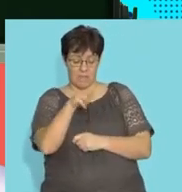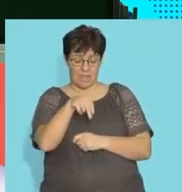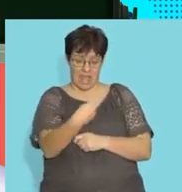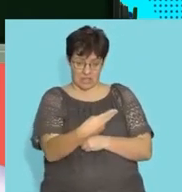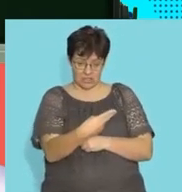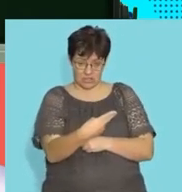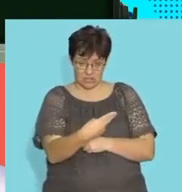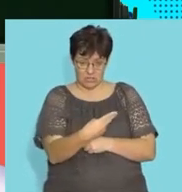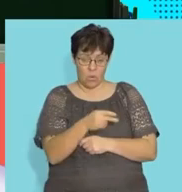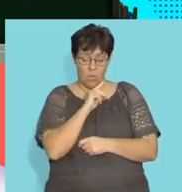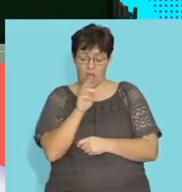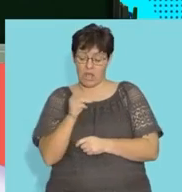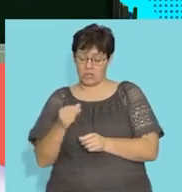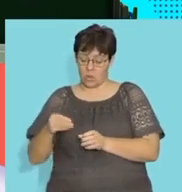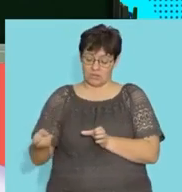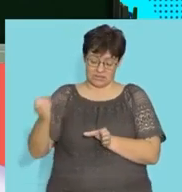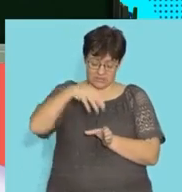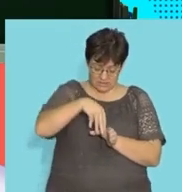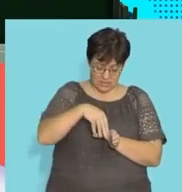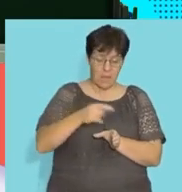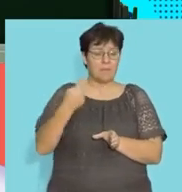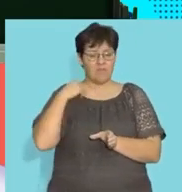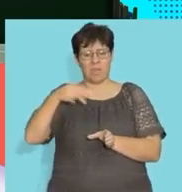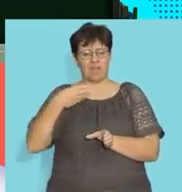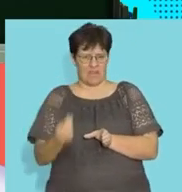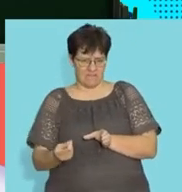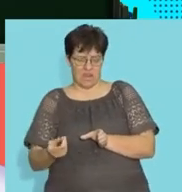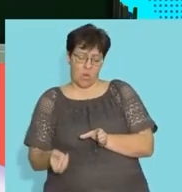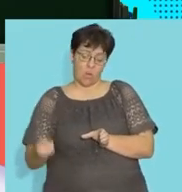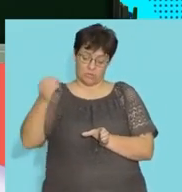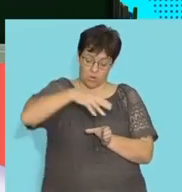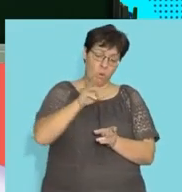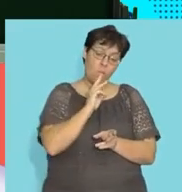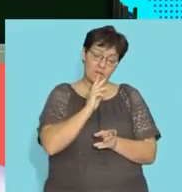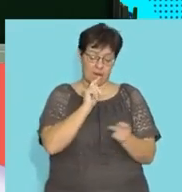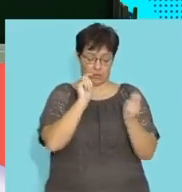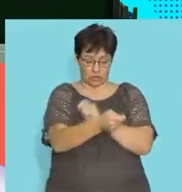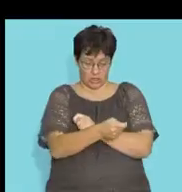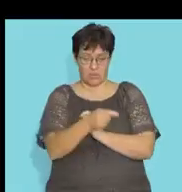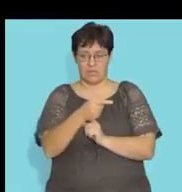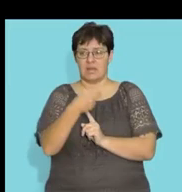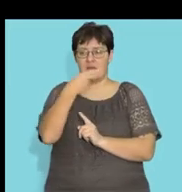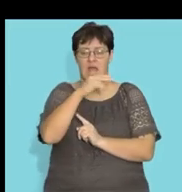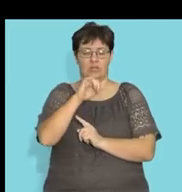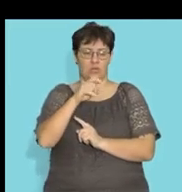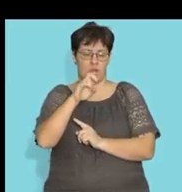changing of the pH of the salt is actually hydrolysis of the salt.